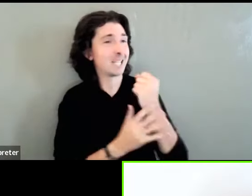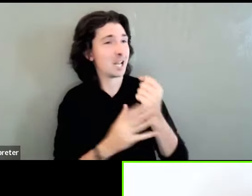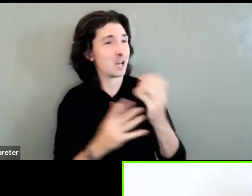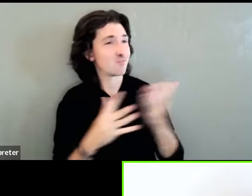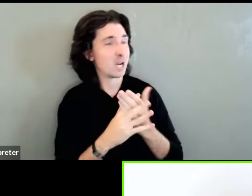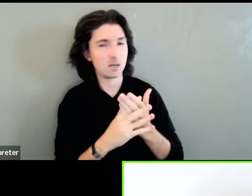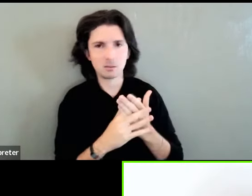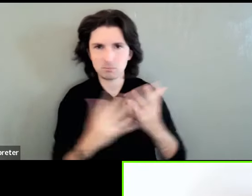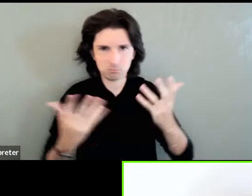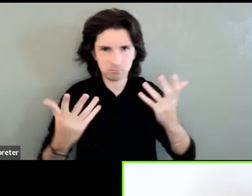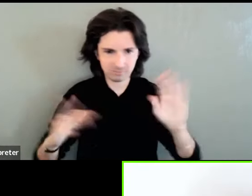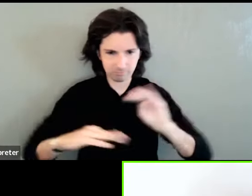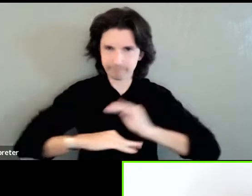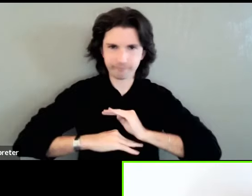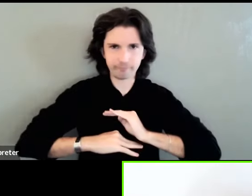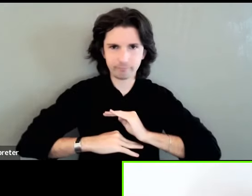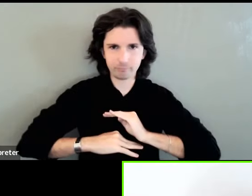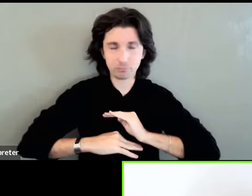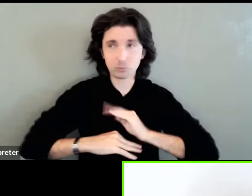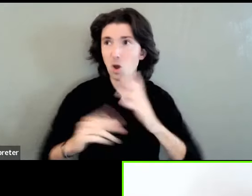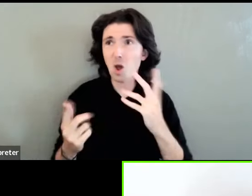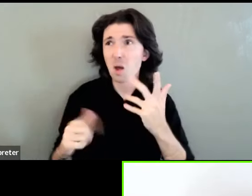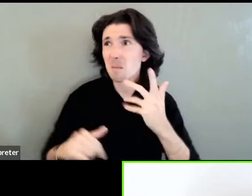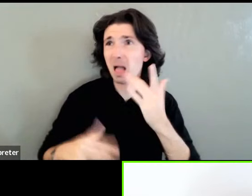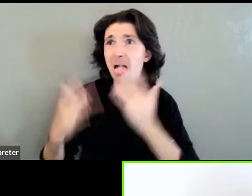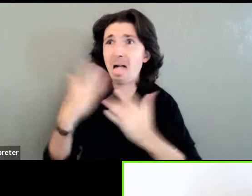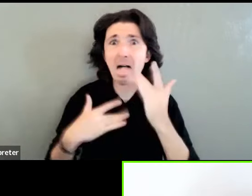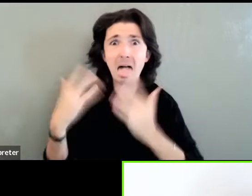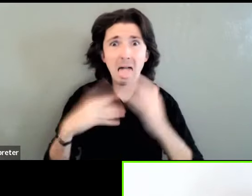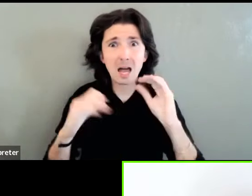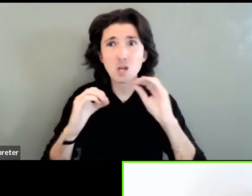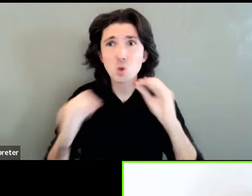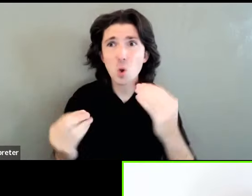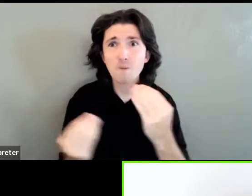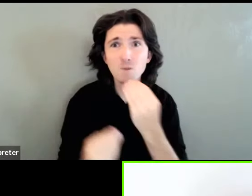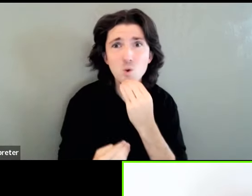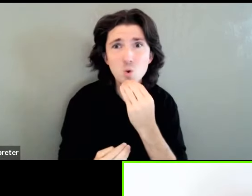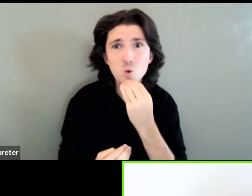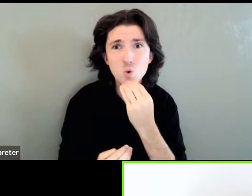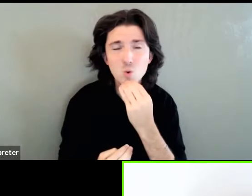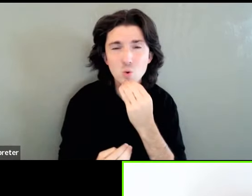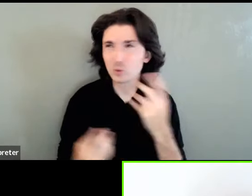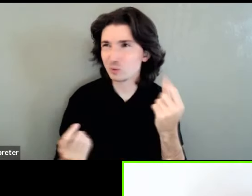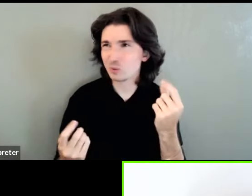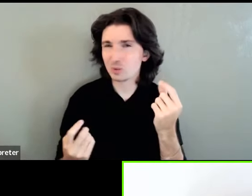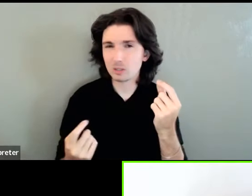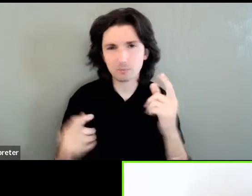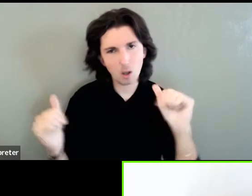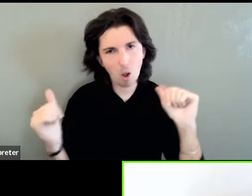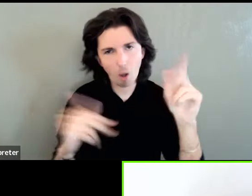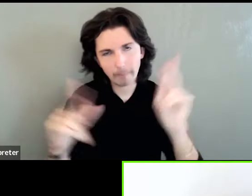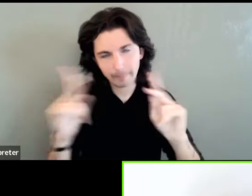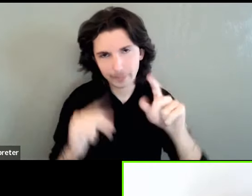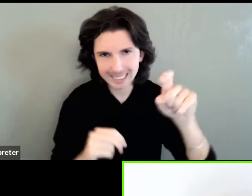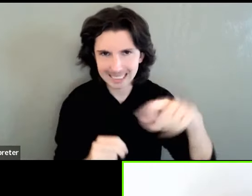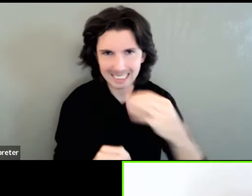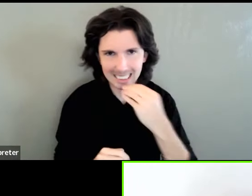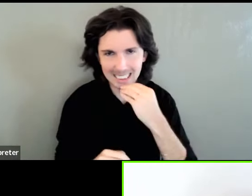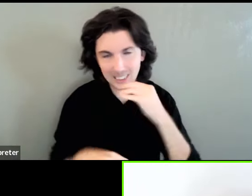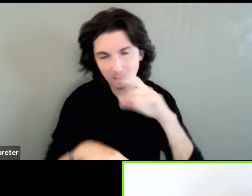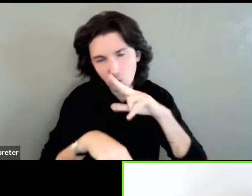performers not being given the opportunity to eat and you need to eat or something like that, well, everybody needs to eat. You're not being given the opportunity to